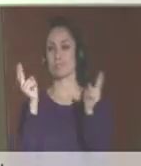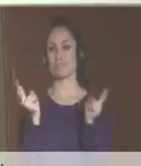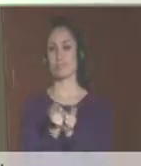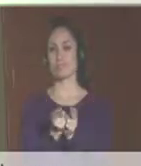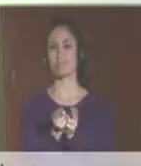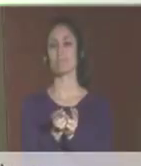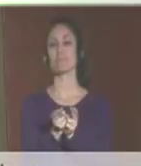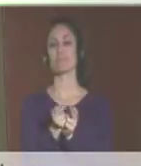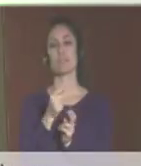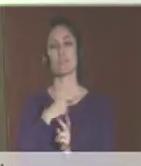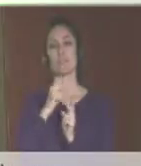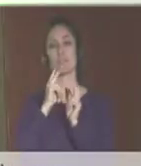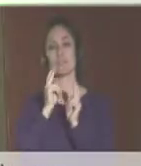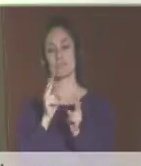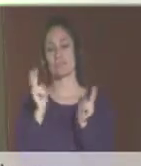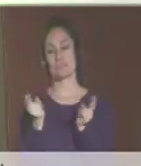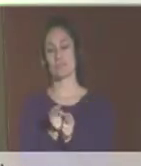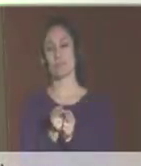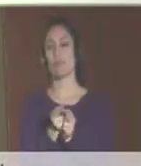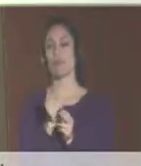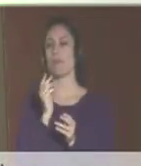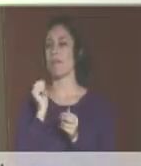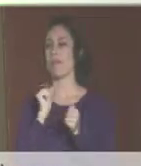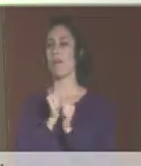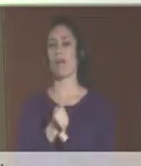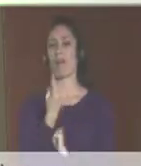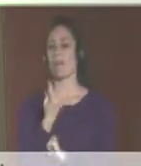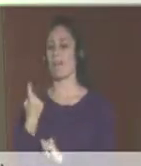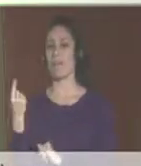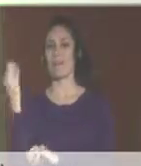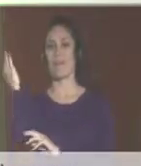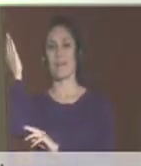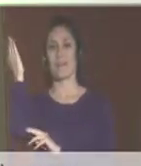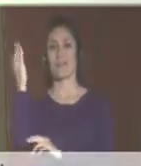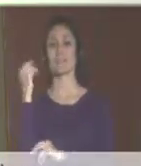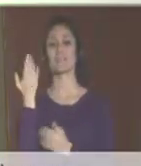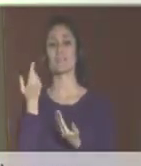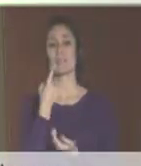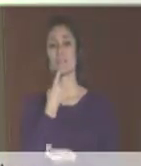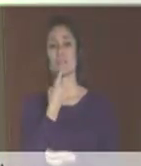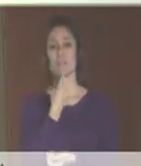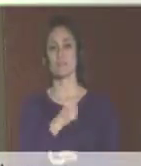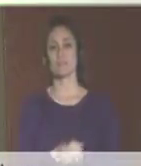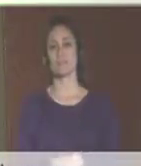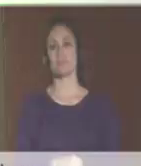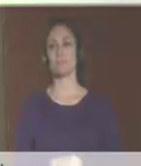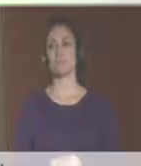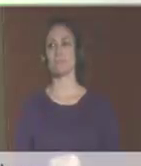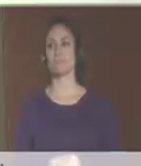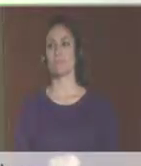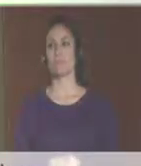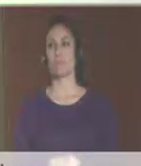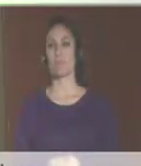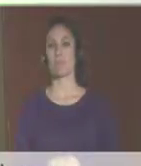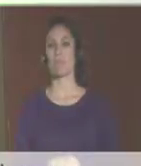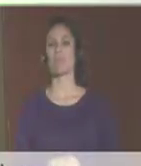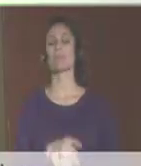government, the needs of each one of the mayors that have participated in the